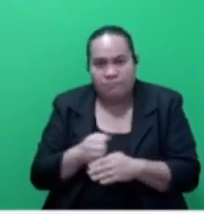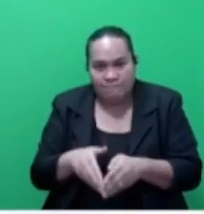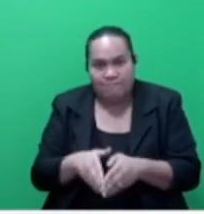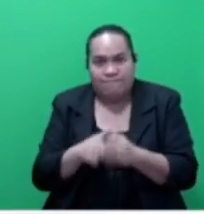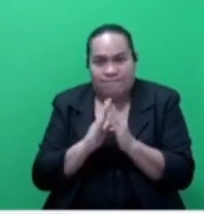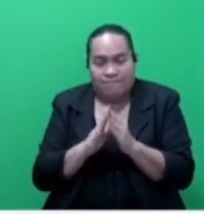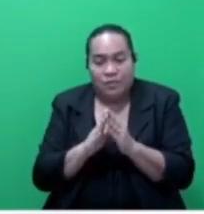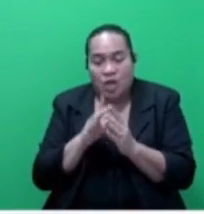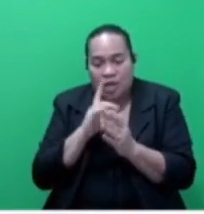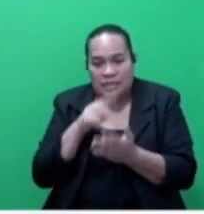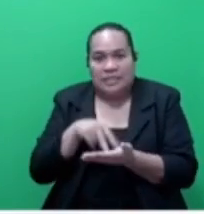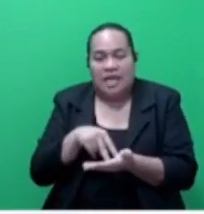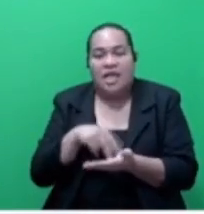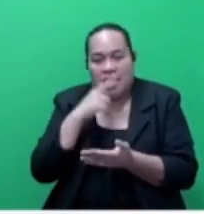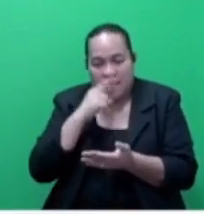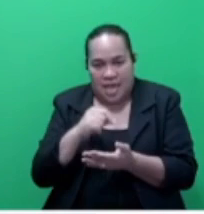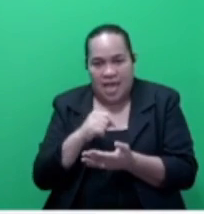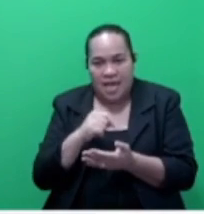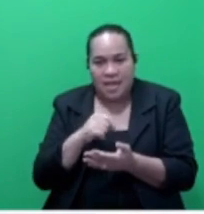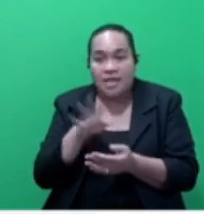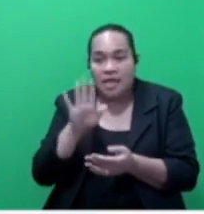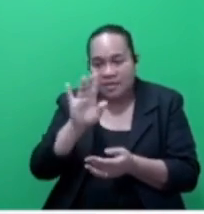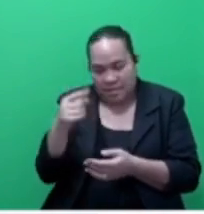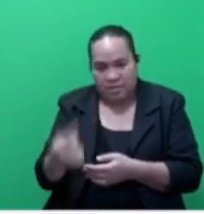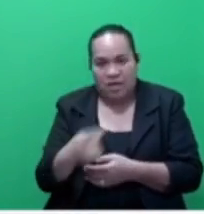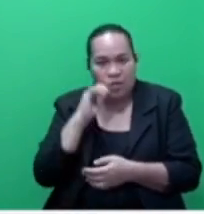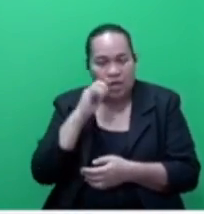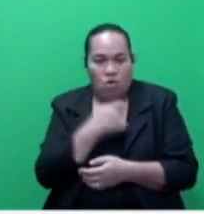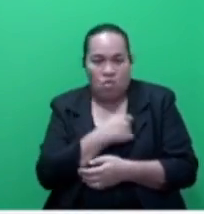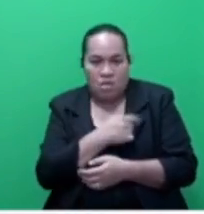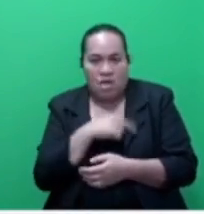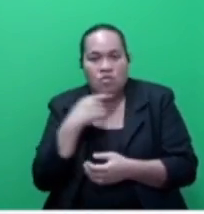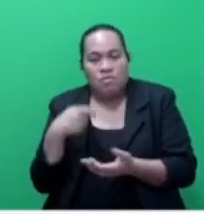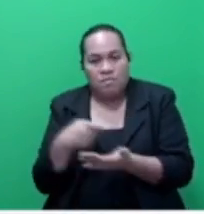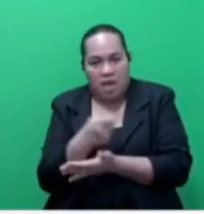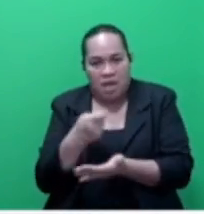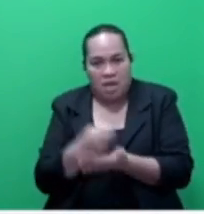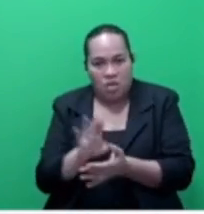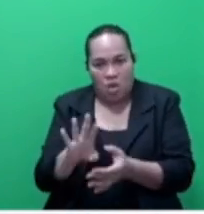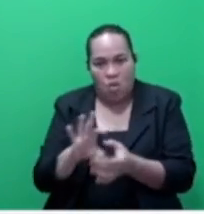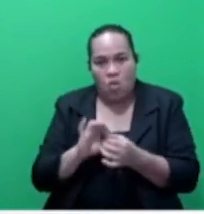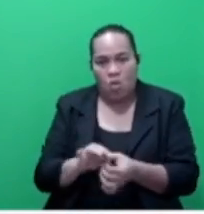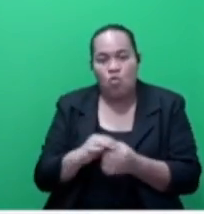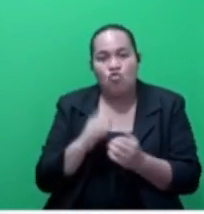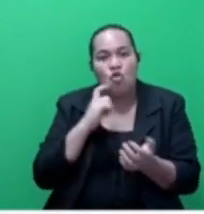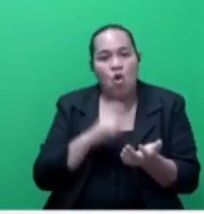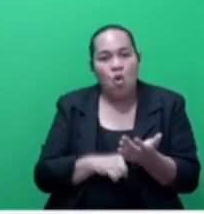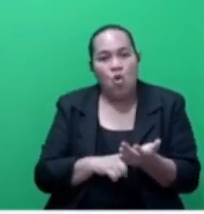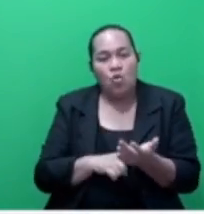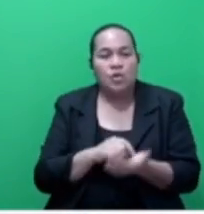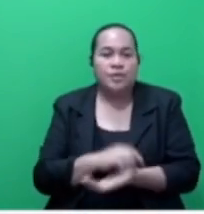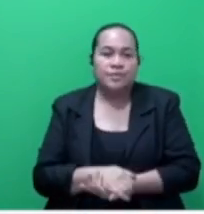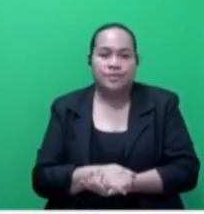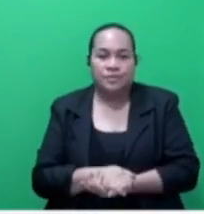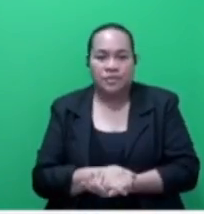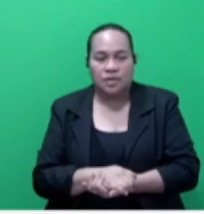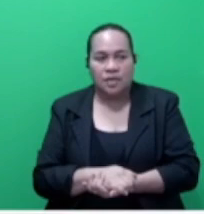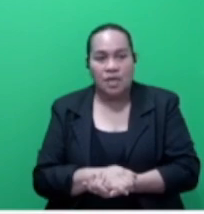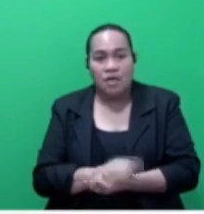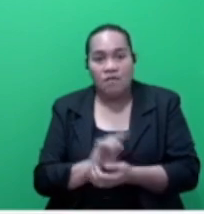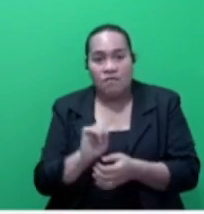able to stand on their feet. And then there is a commitment in respect of paying those loans, sir. So, Mr. Speaker, sir, as of 1 April